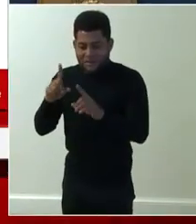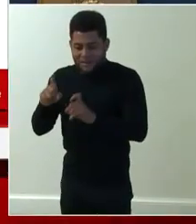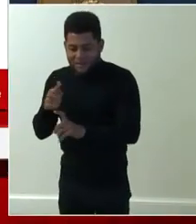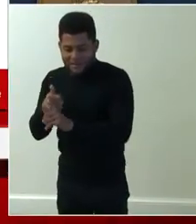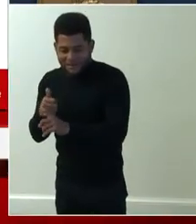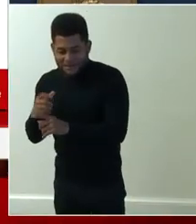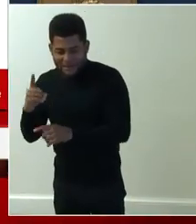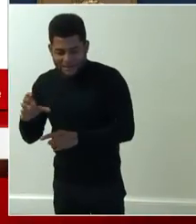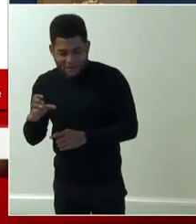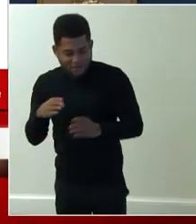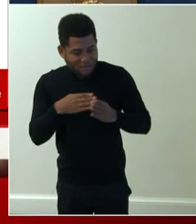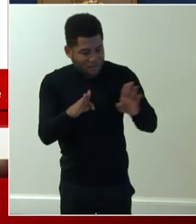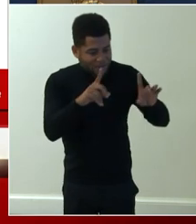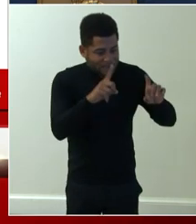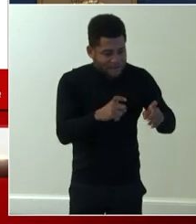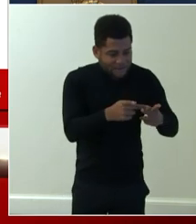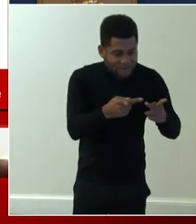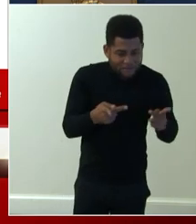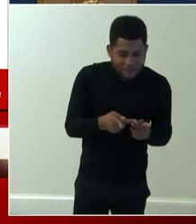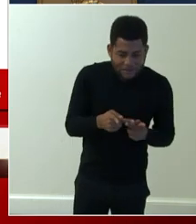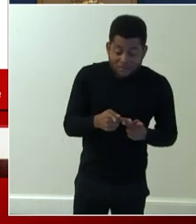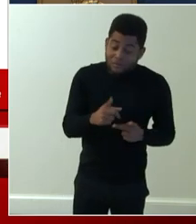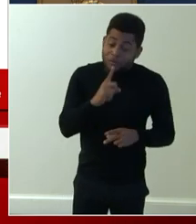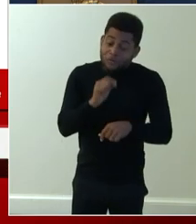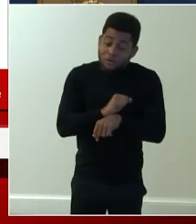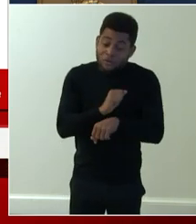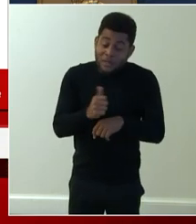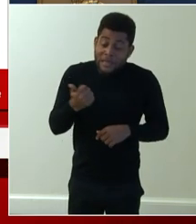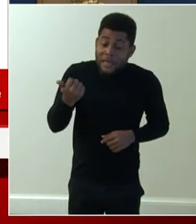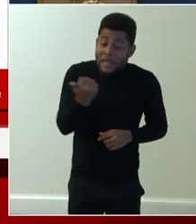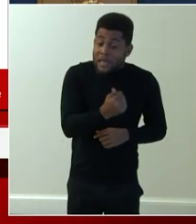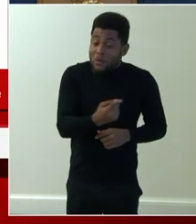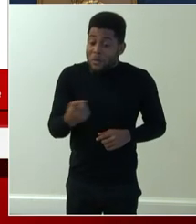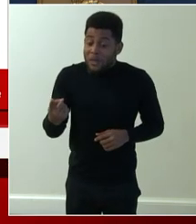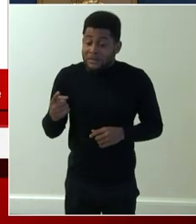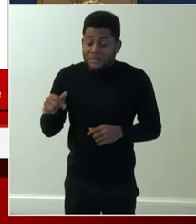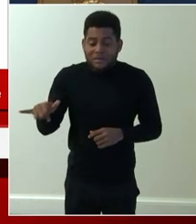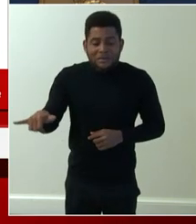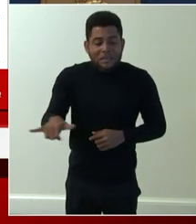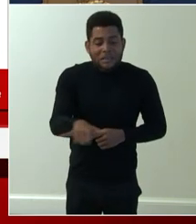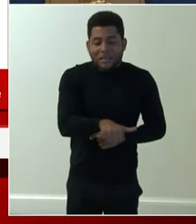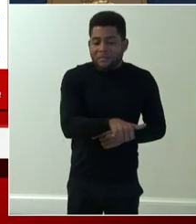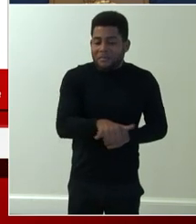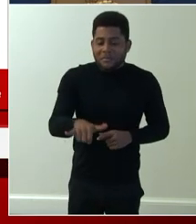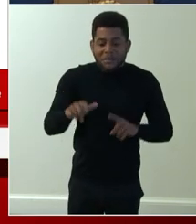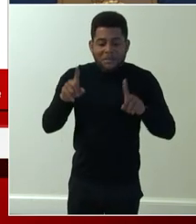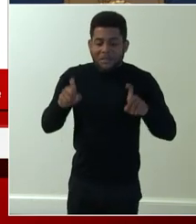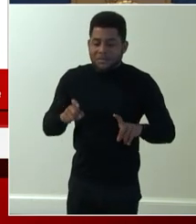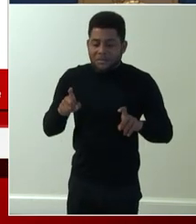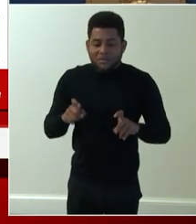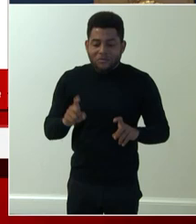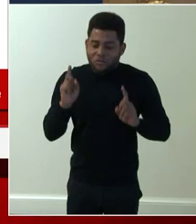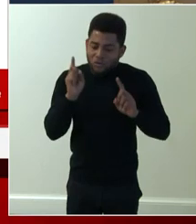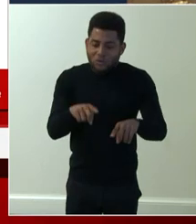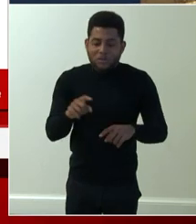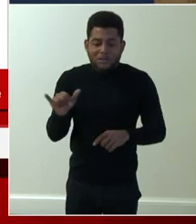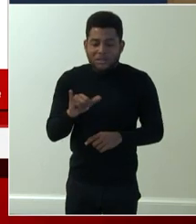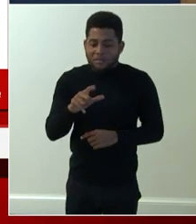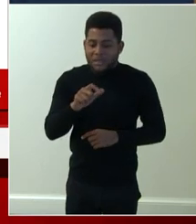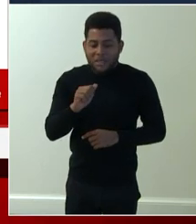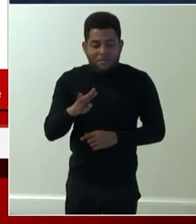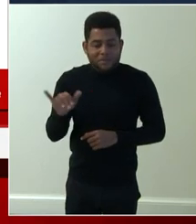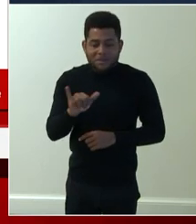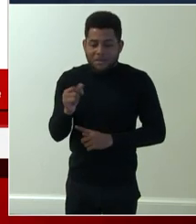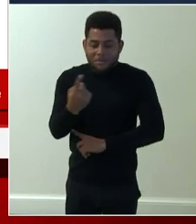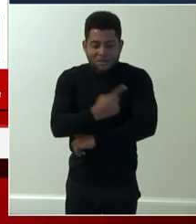public testing sites. The reality is that it's an identical test. It goes to the same lab on the same day. So you can pick